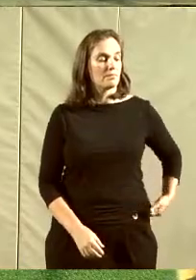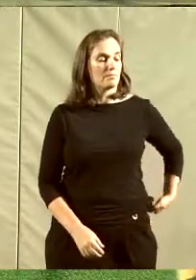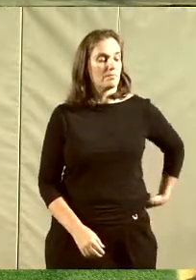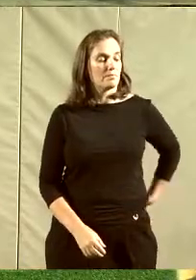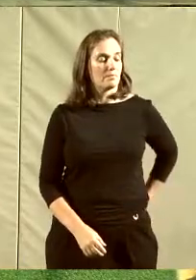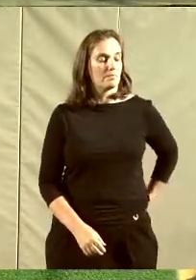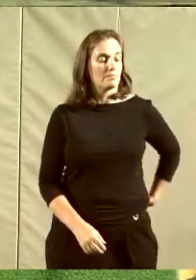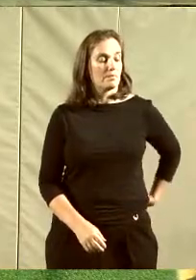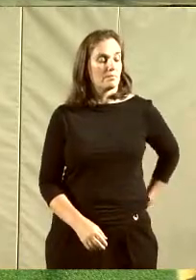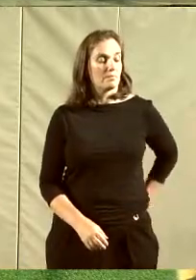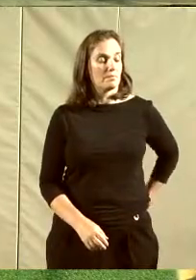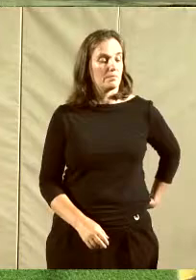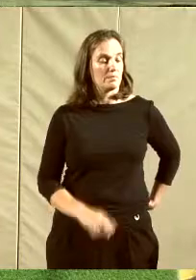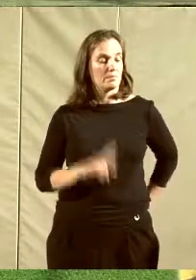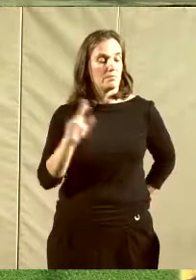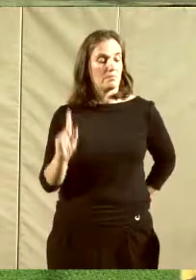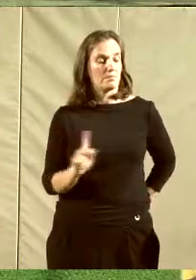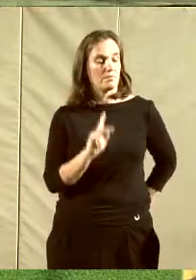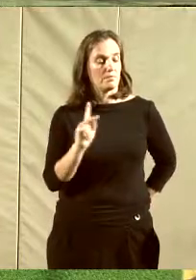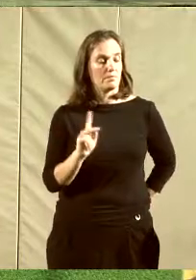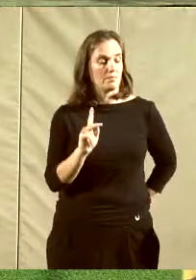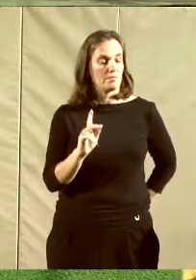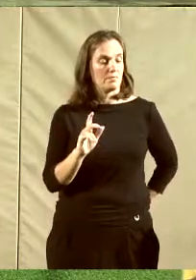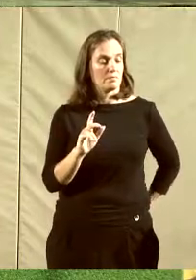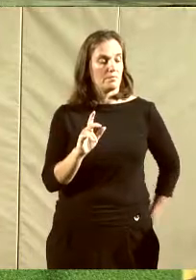Ethan Thomas Gregory.